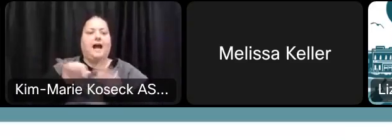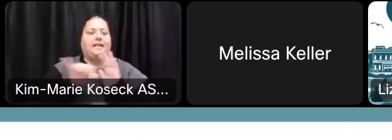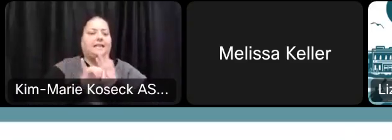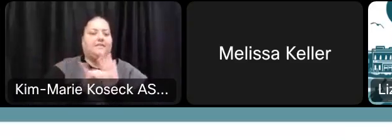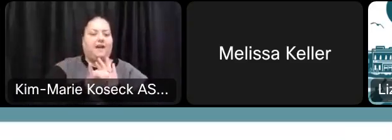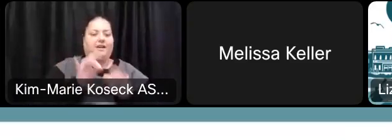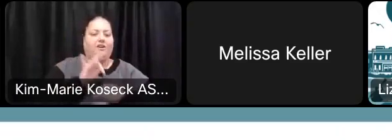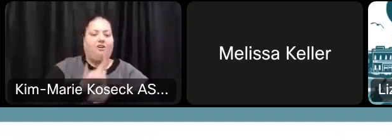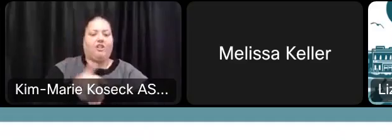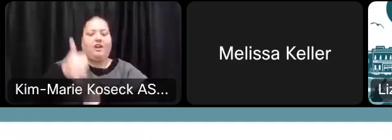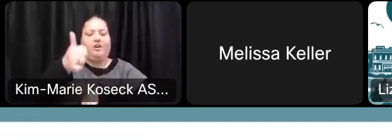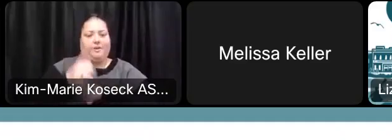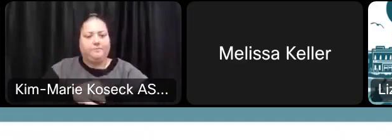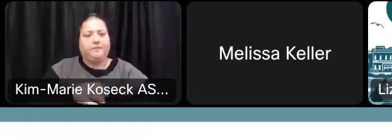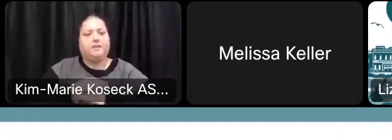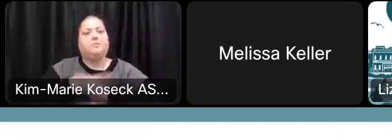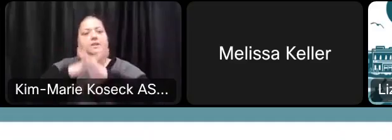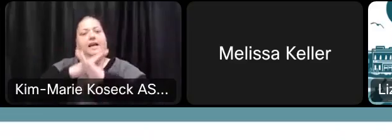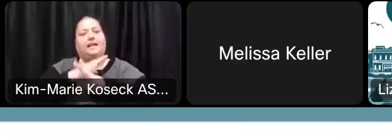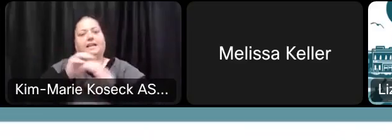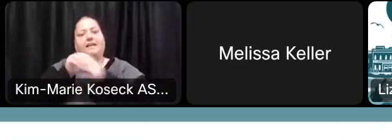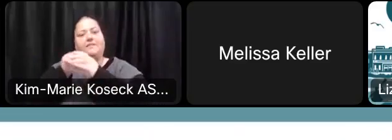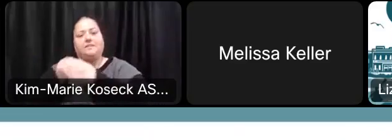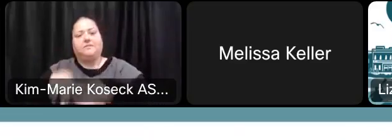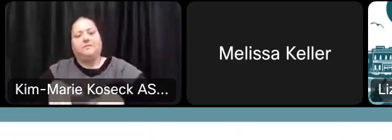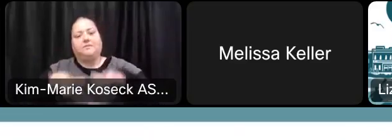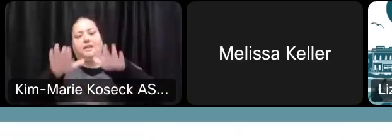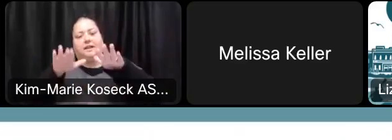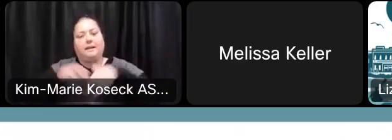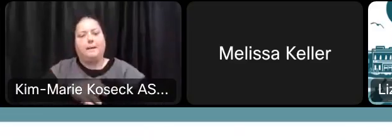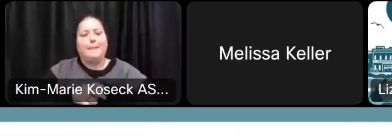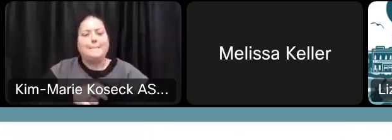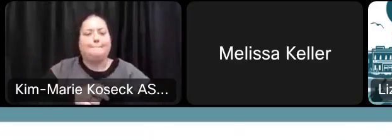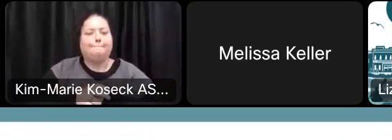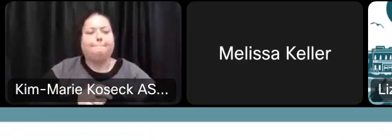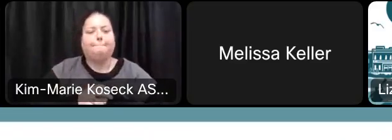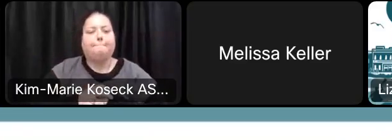earlier to protect those investments from flooding. Next slide.